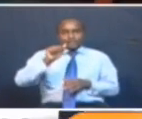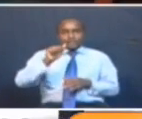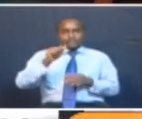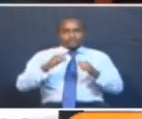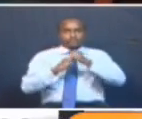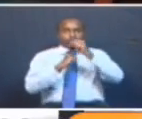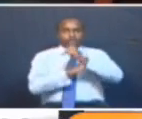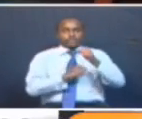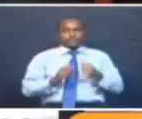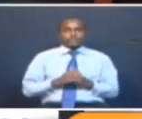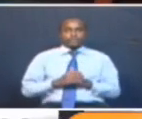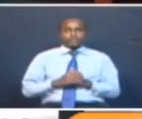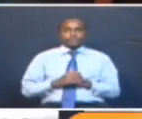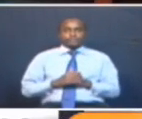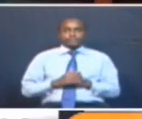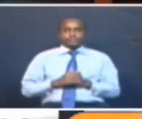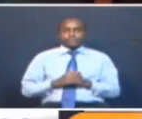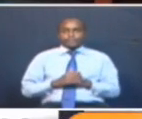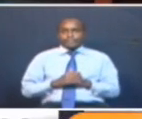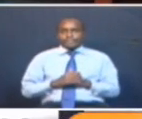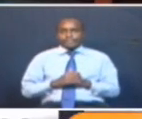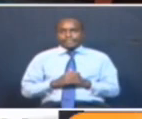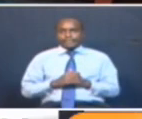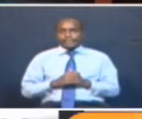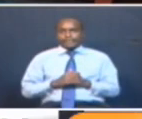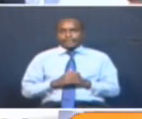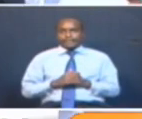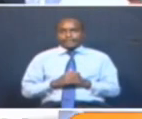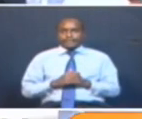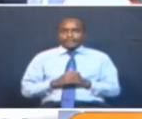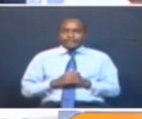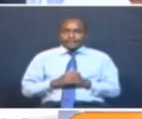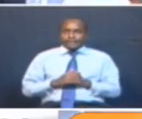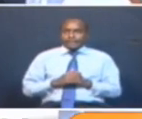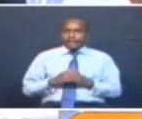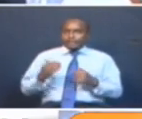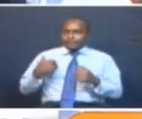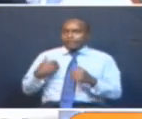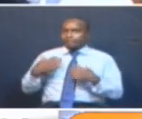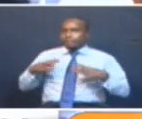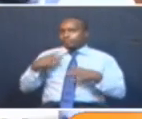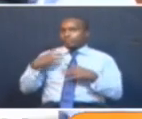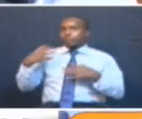Yeah. And yet there are people with pretty much money like you?